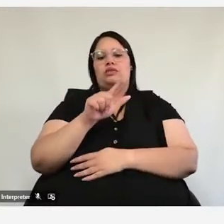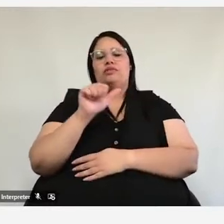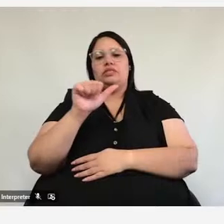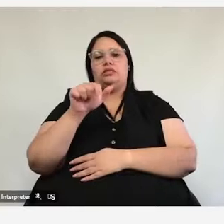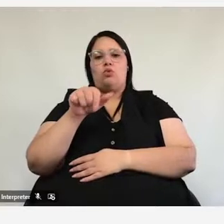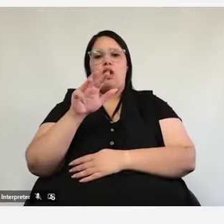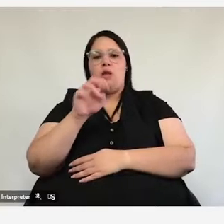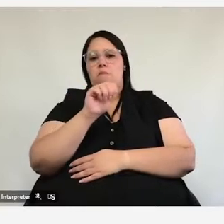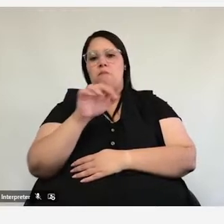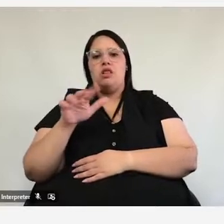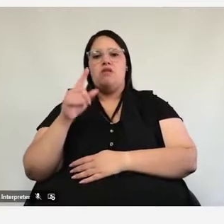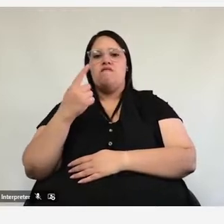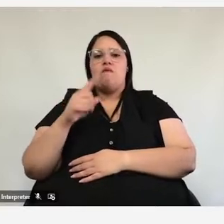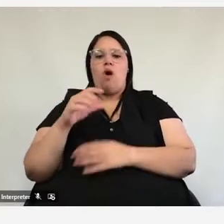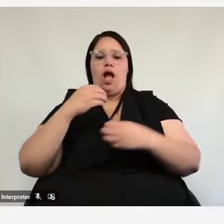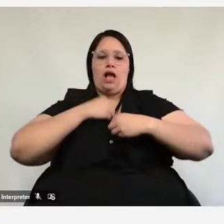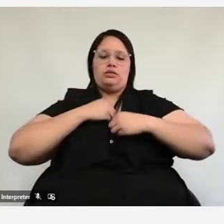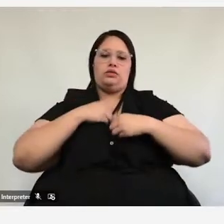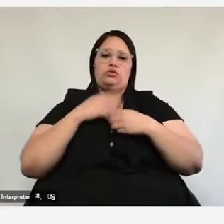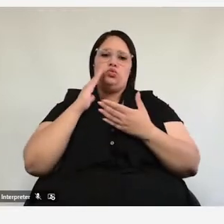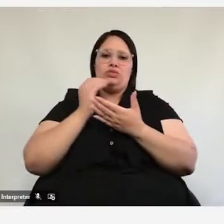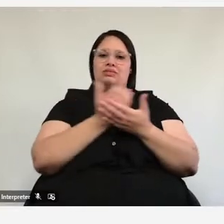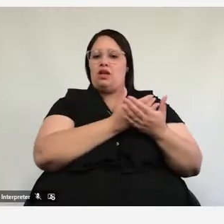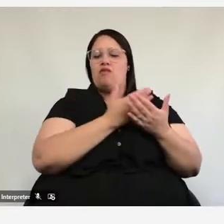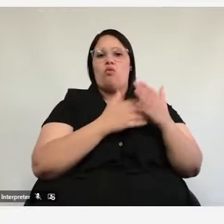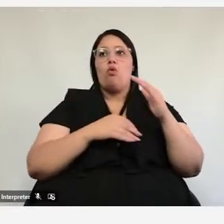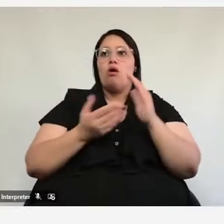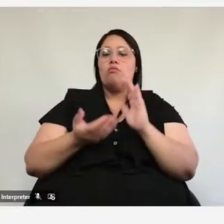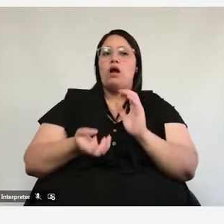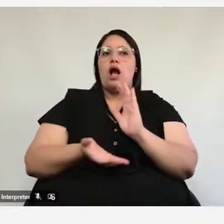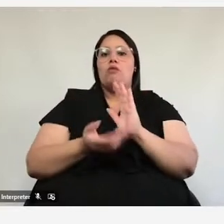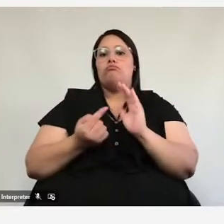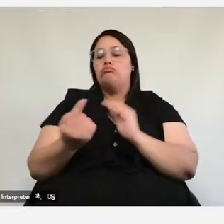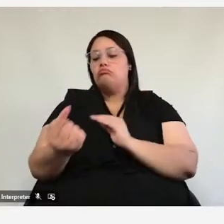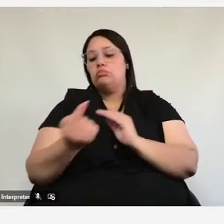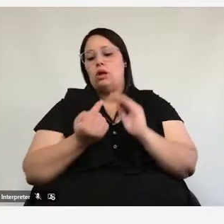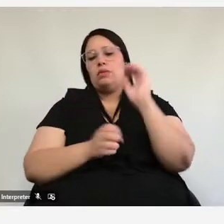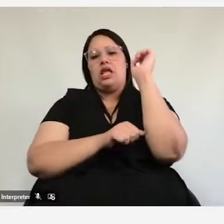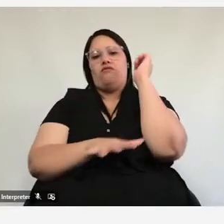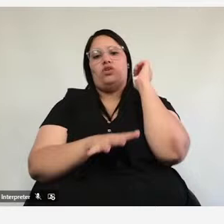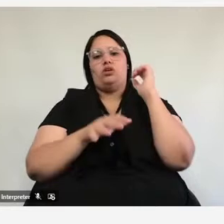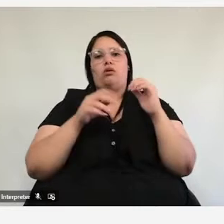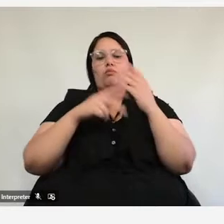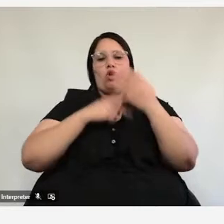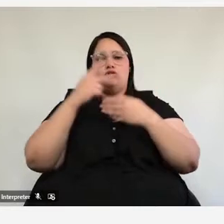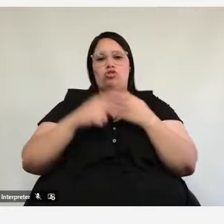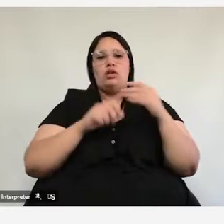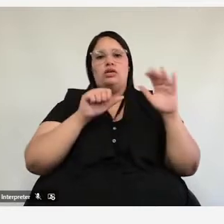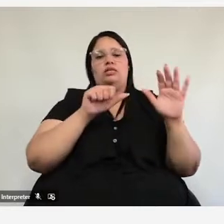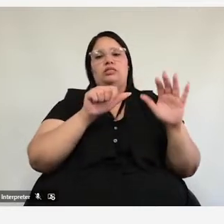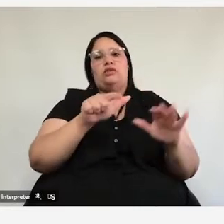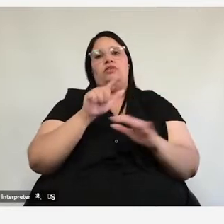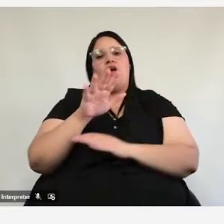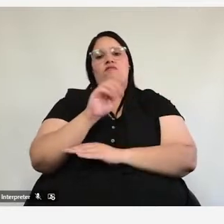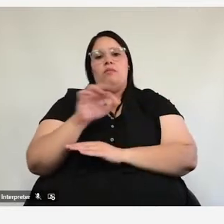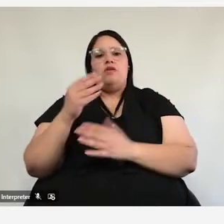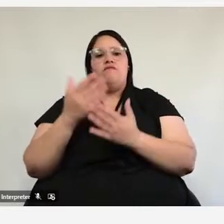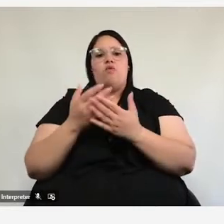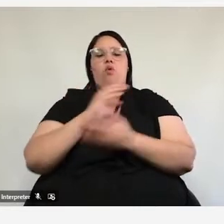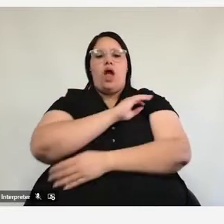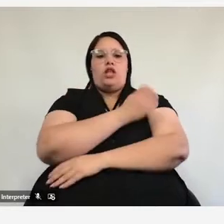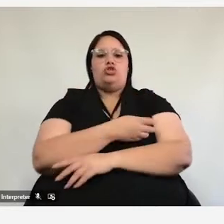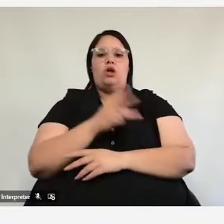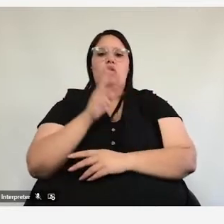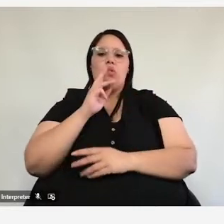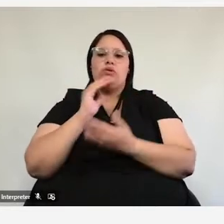176.9 million rand for our asset reserve for upcoming infrastructure projects, and 73.5 million rand in our energy and water reserve for